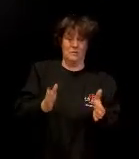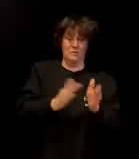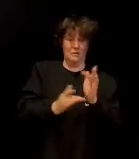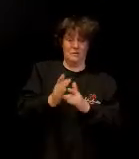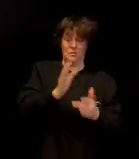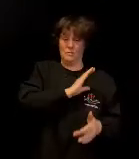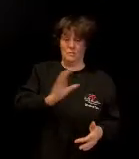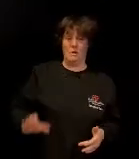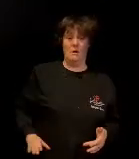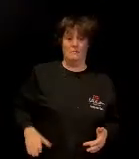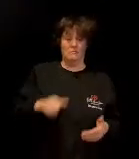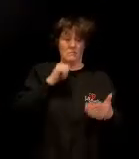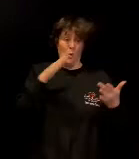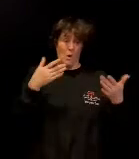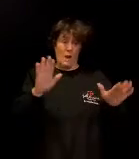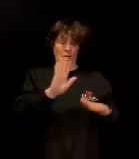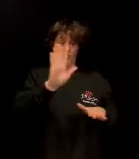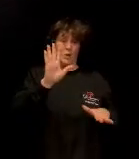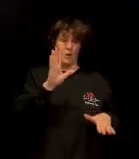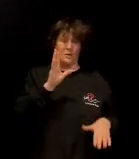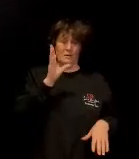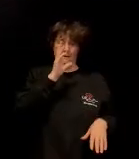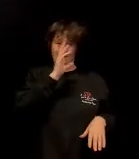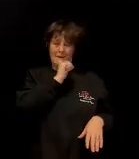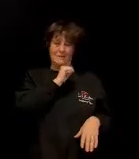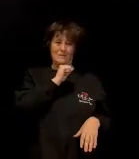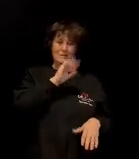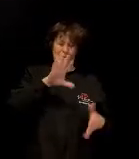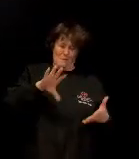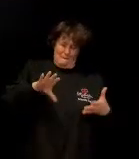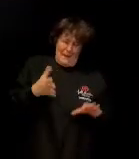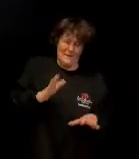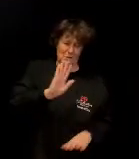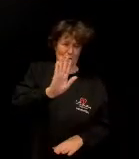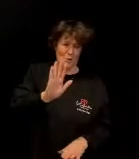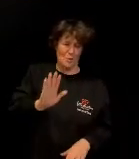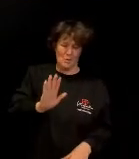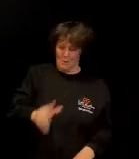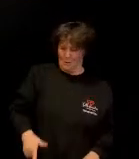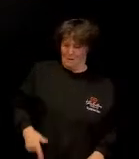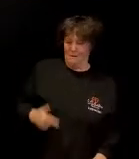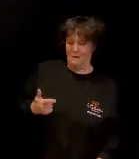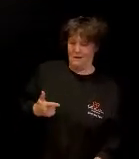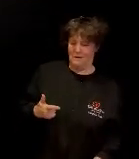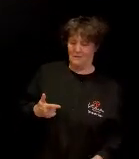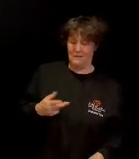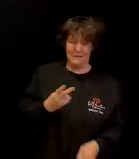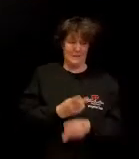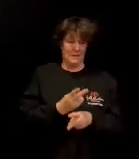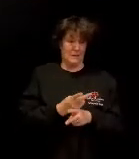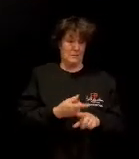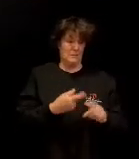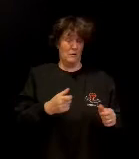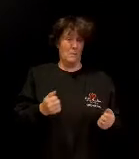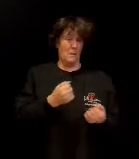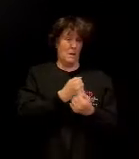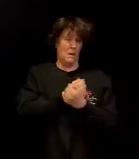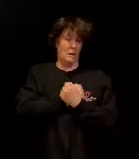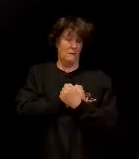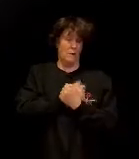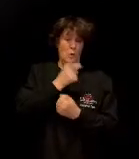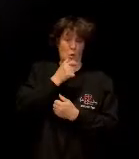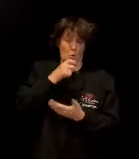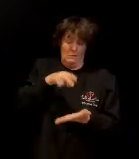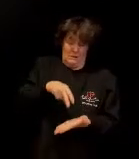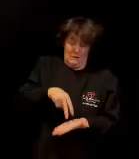Don't let your awkwardness and don't let your mess and don't let your life keep you from loving somebody that's right in front